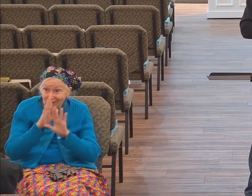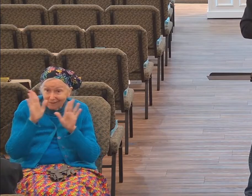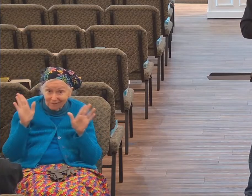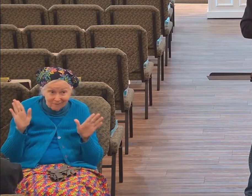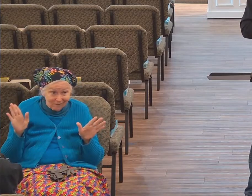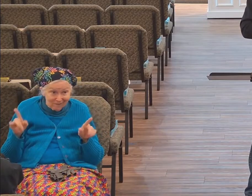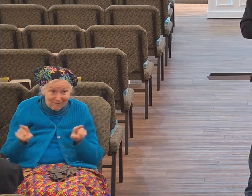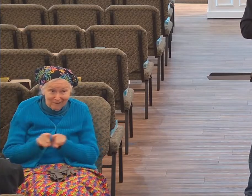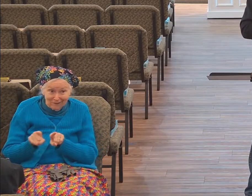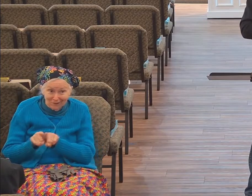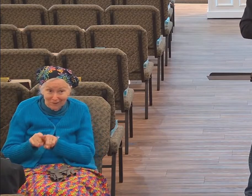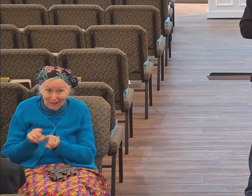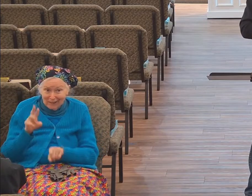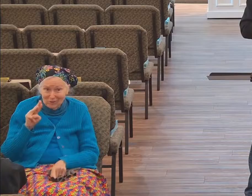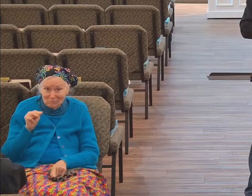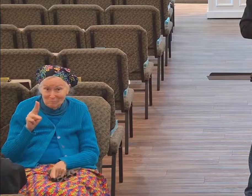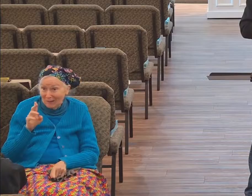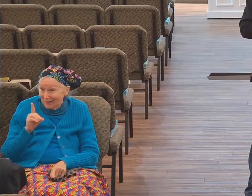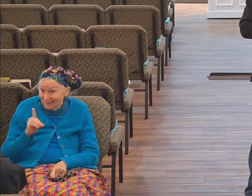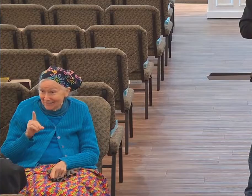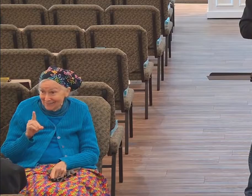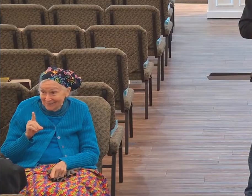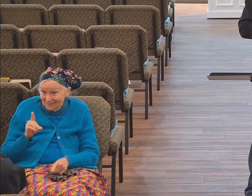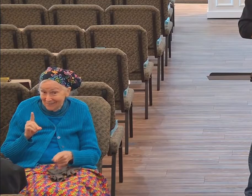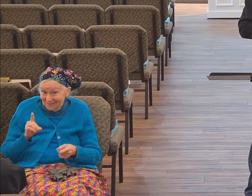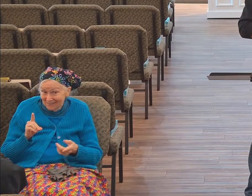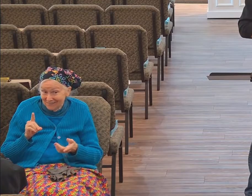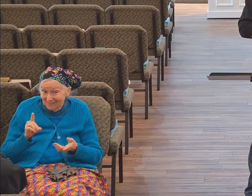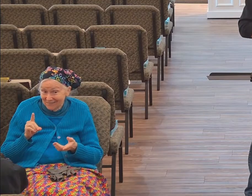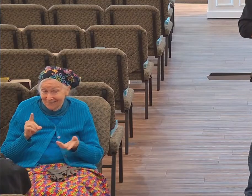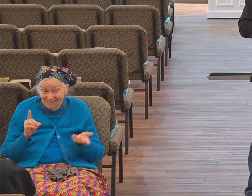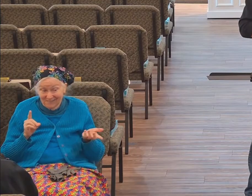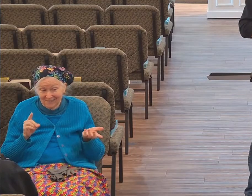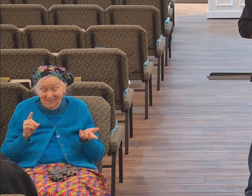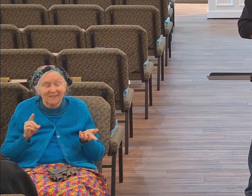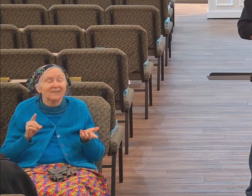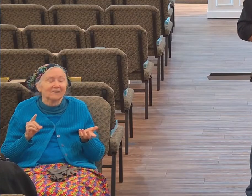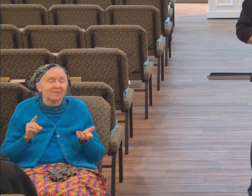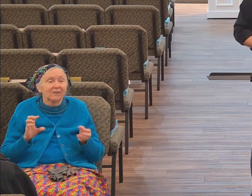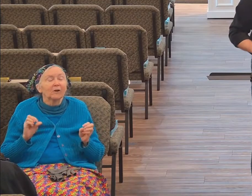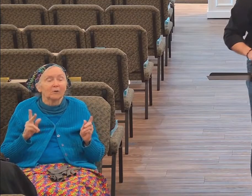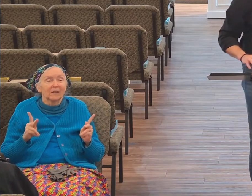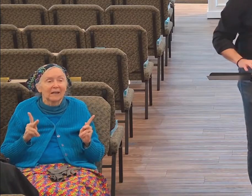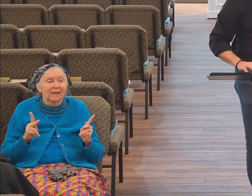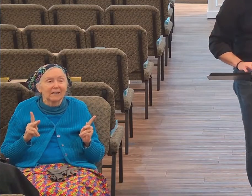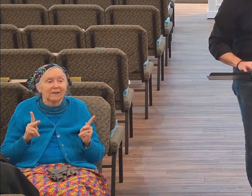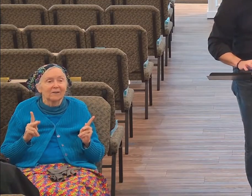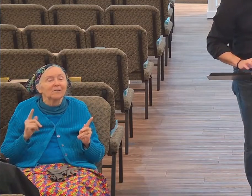Okay. We'll pick up there next week.